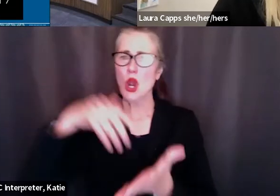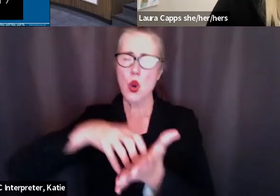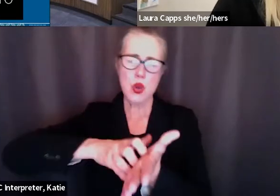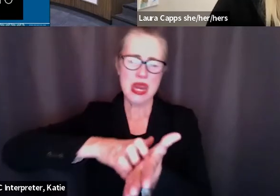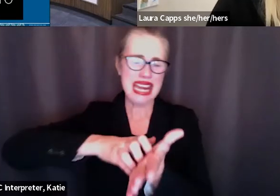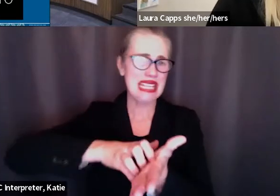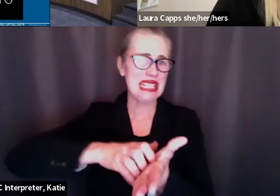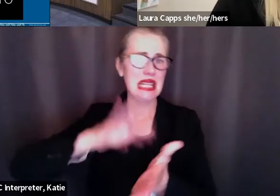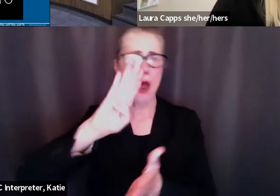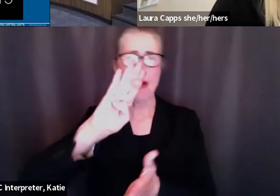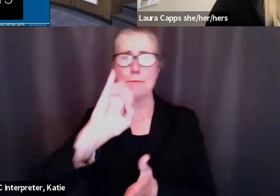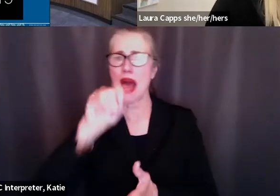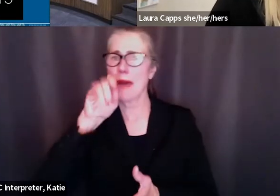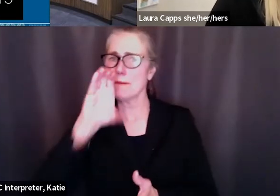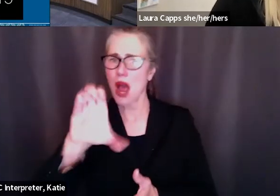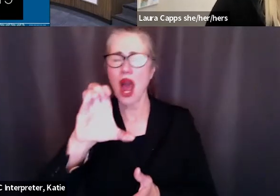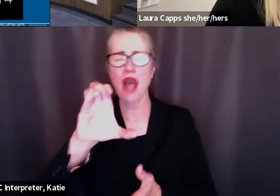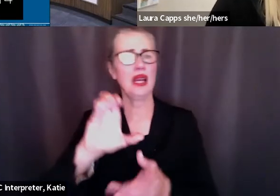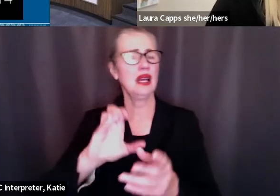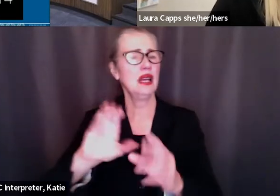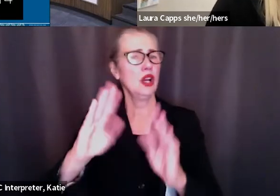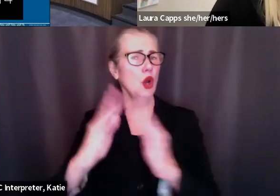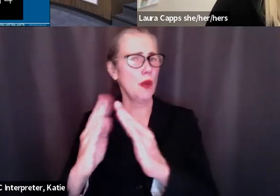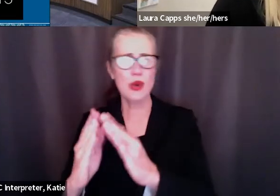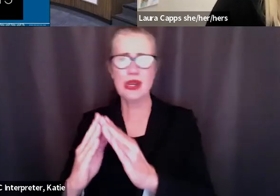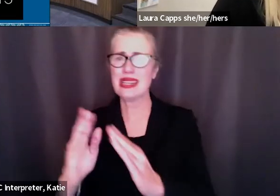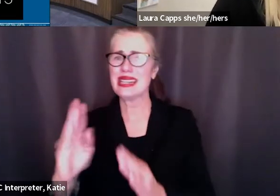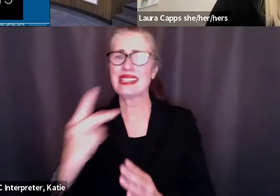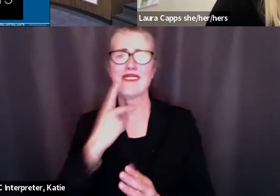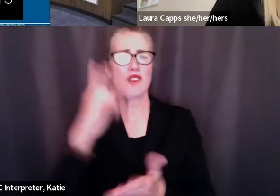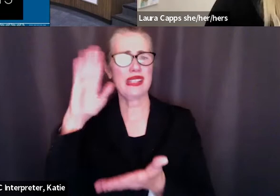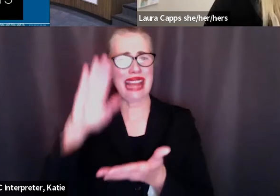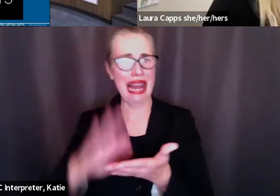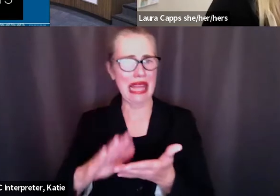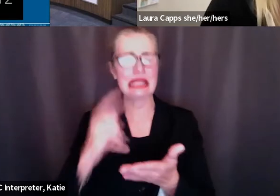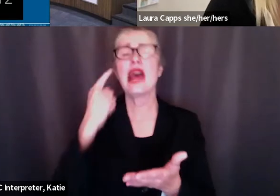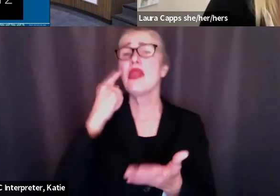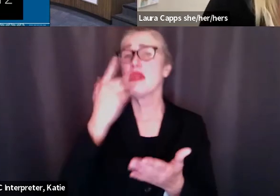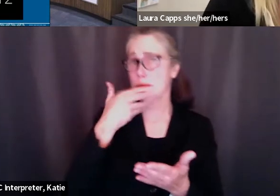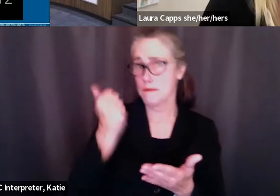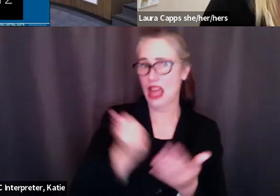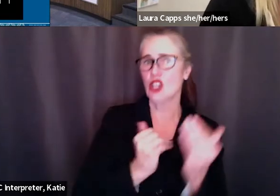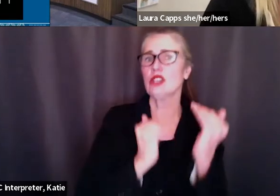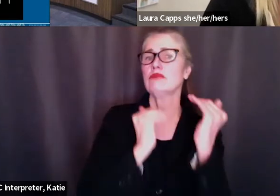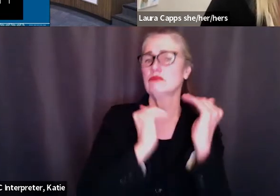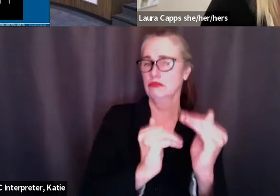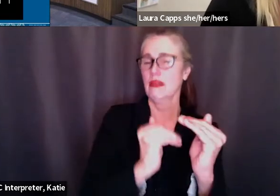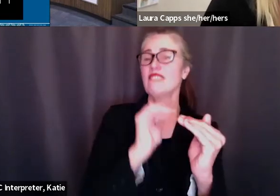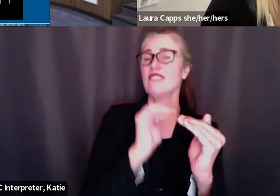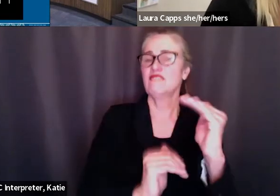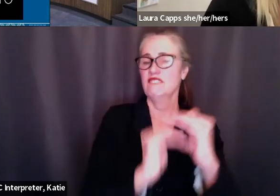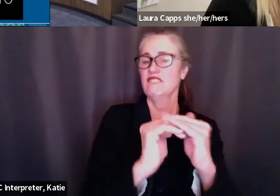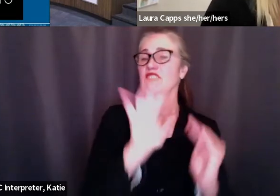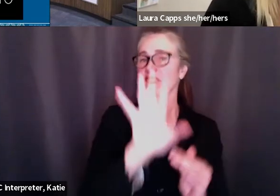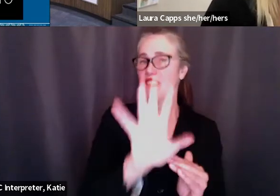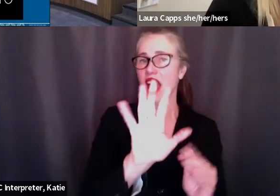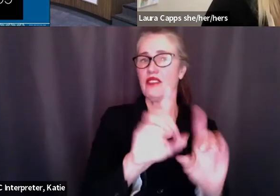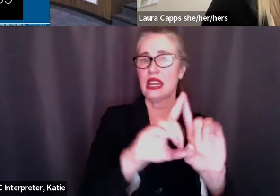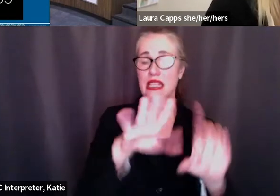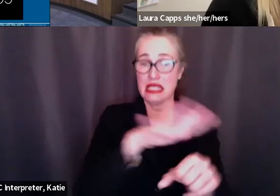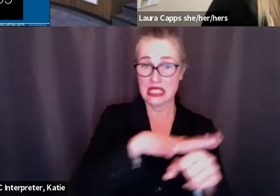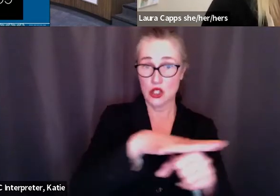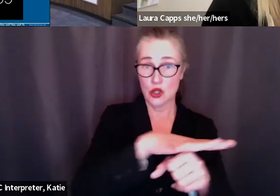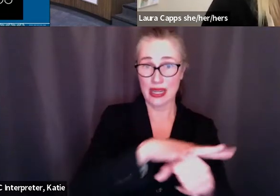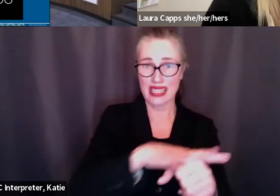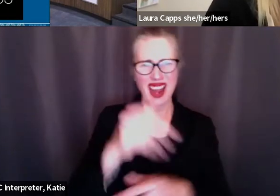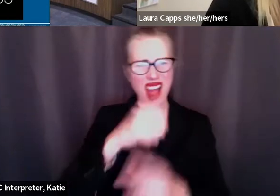affluent white voters we must keep it to five districts in addition under the seven trustee configuration